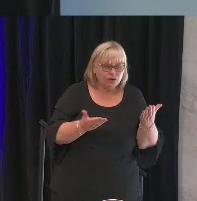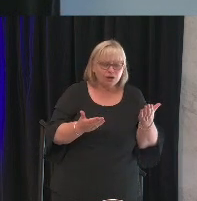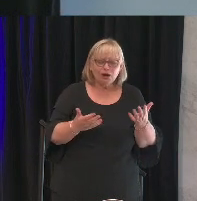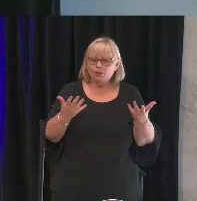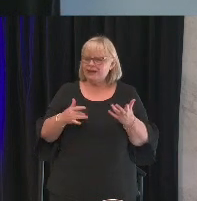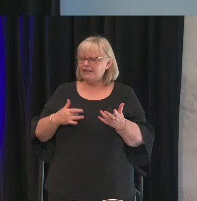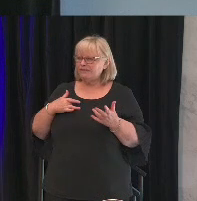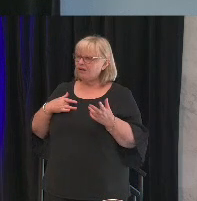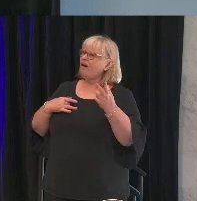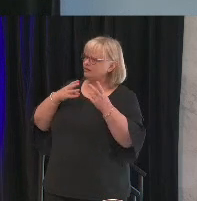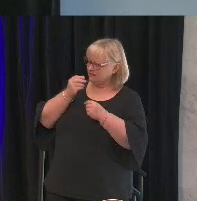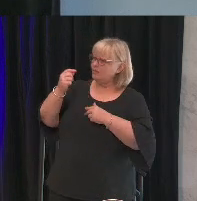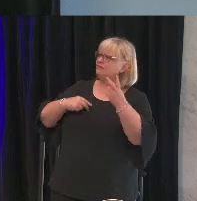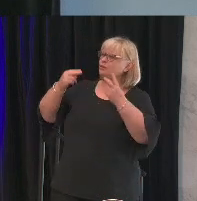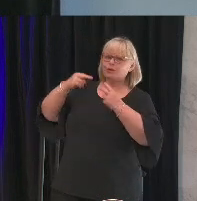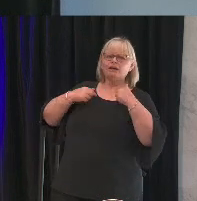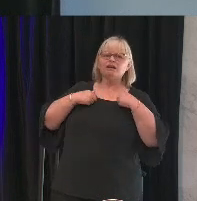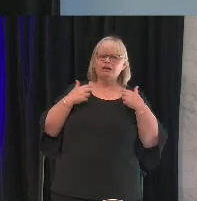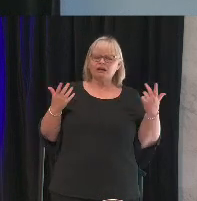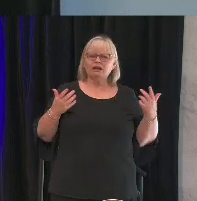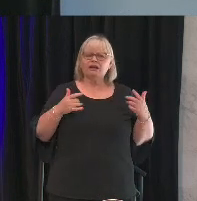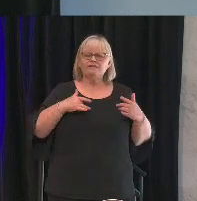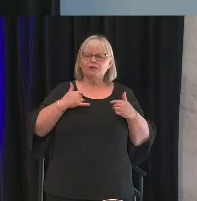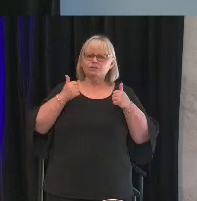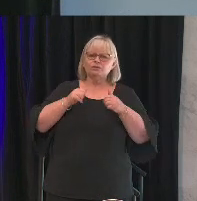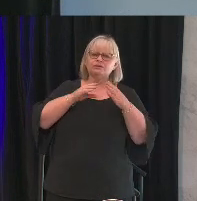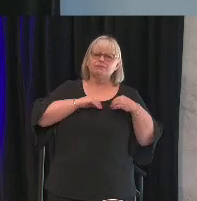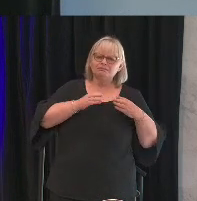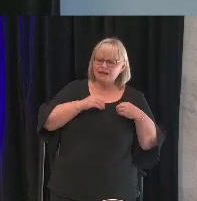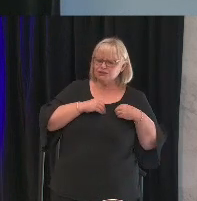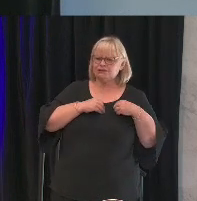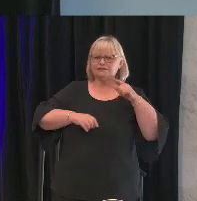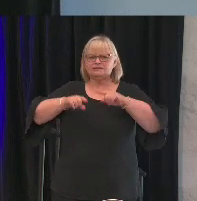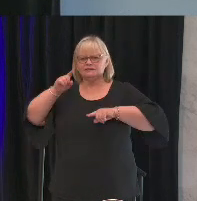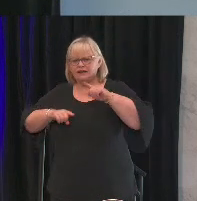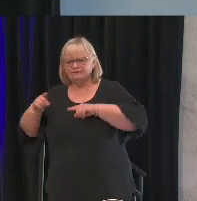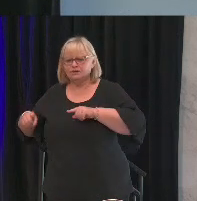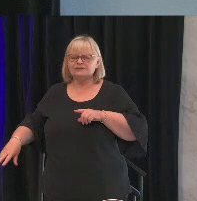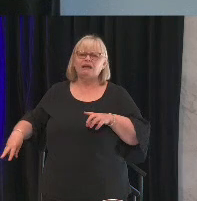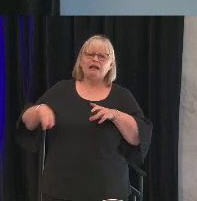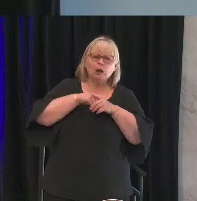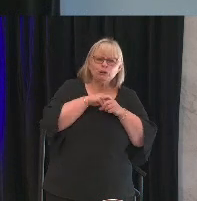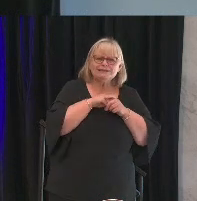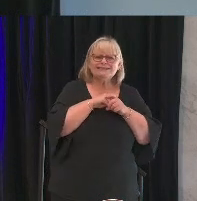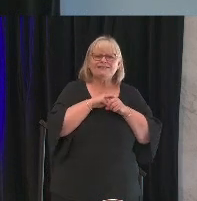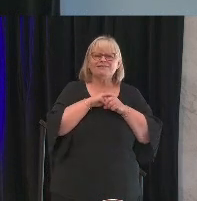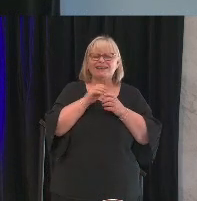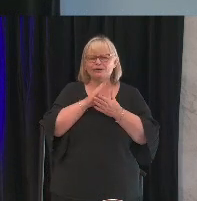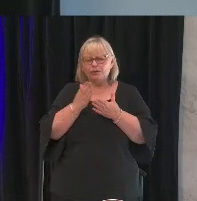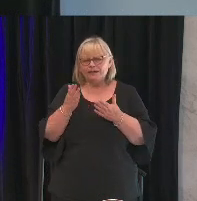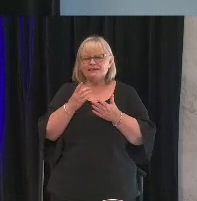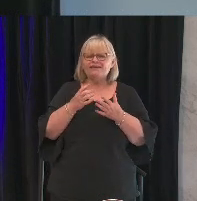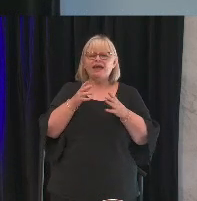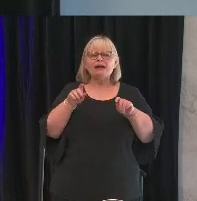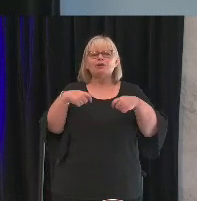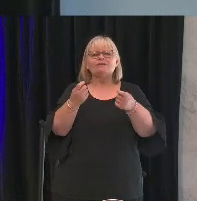and understood, stories that are compassionate, diverse, inclusive, authentic, and hopeful.